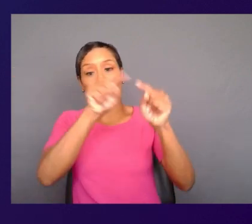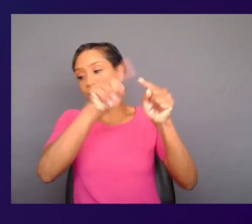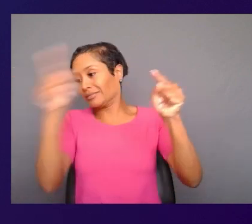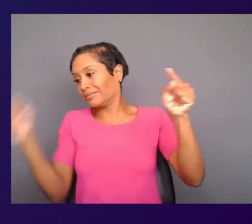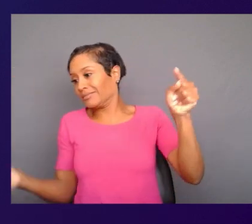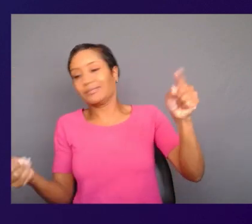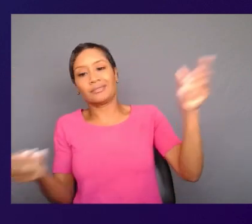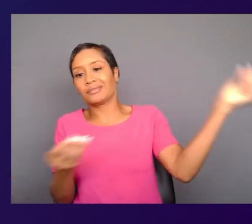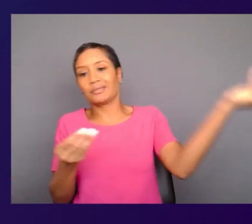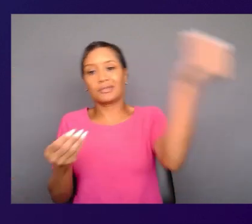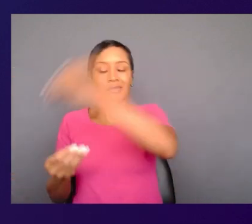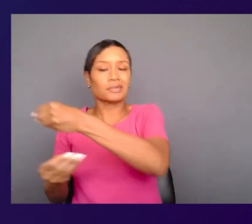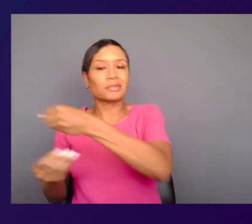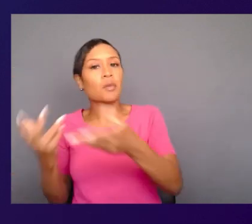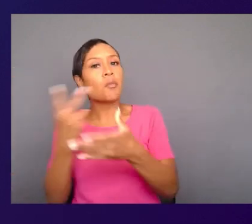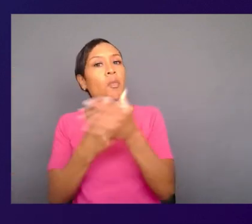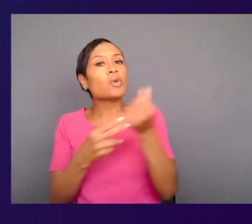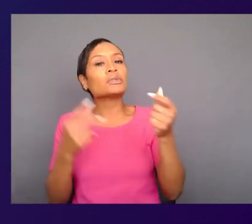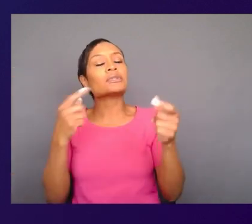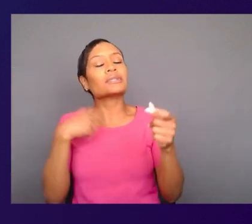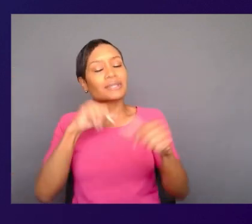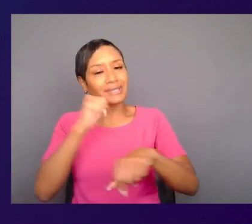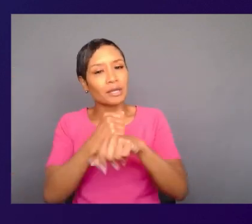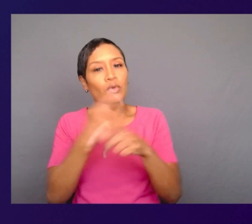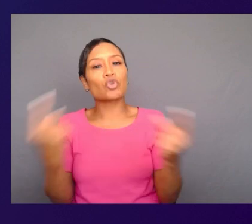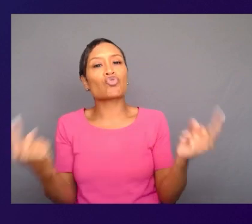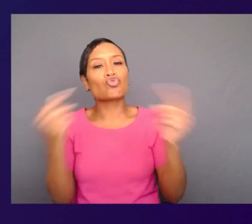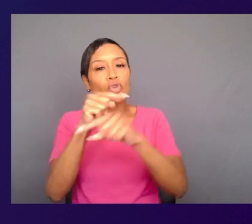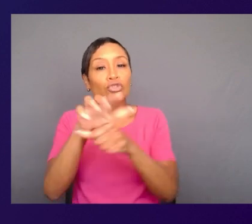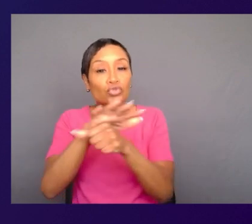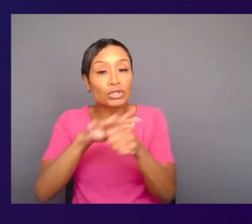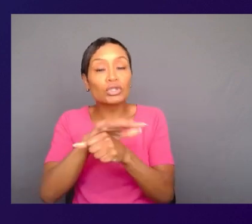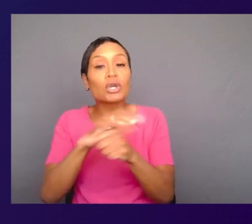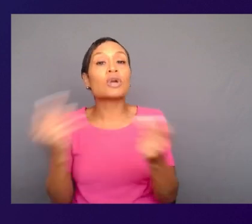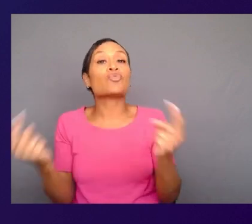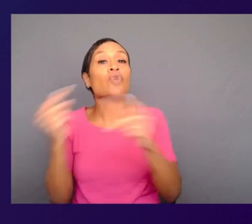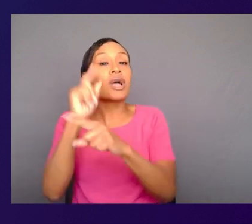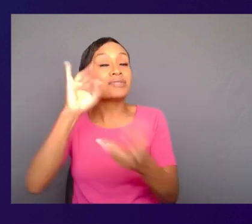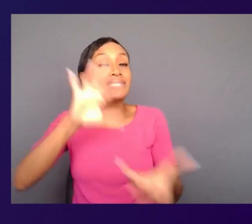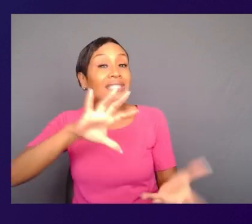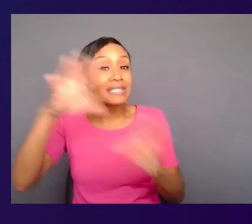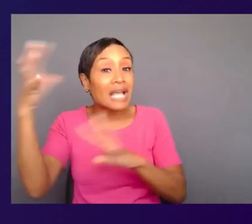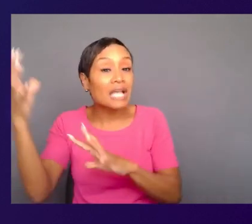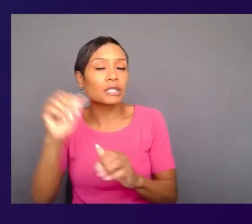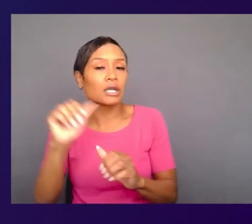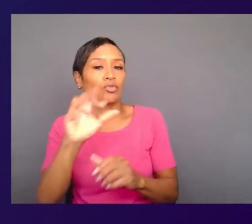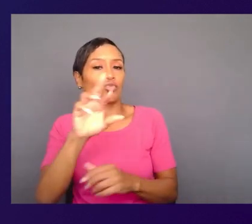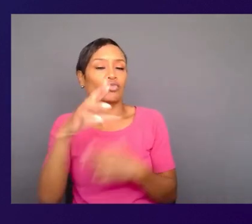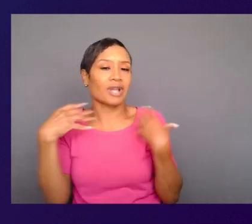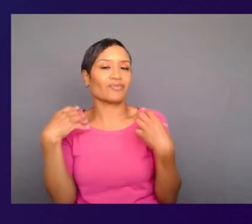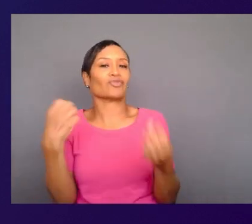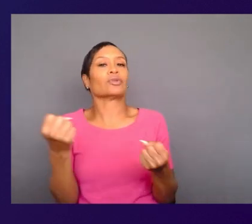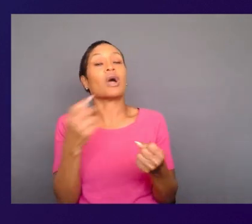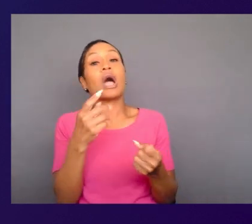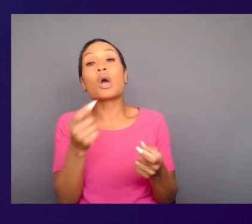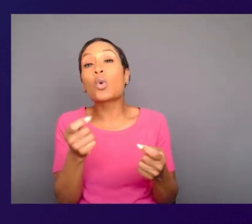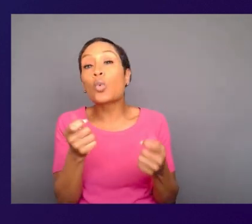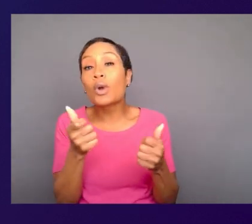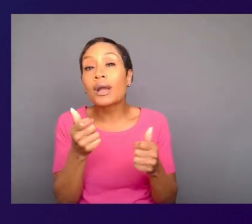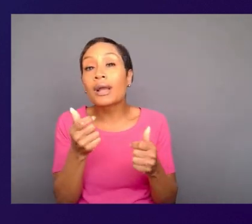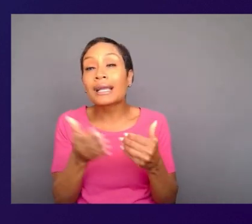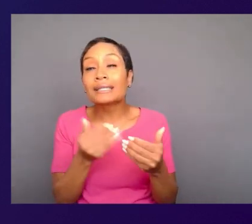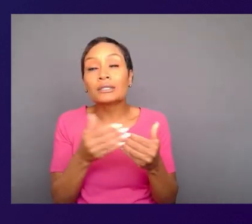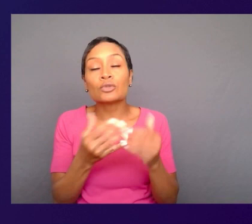ONTAP. Both they can set up cross-region replication, cross-region disaster recovery. They can also quickly and easily replicate